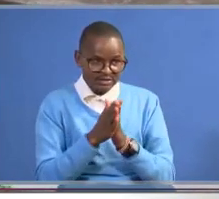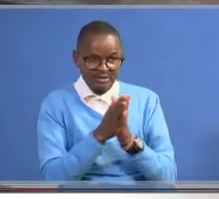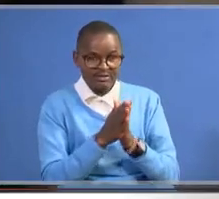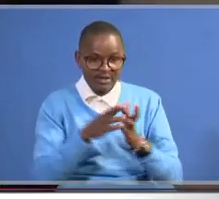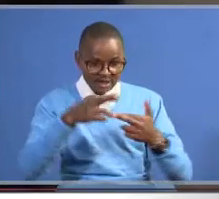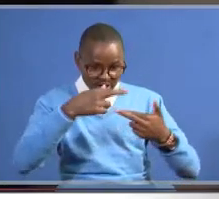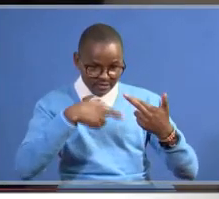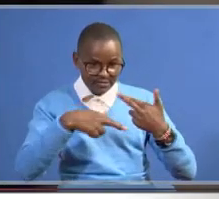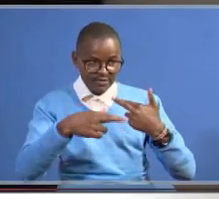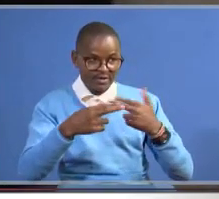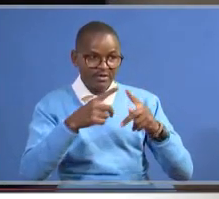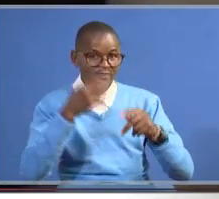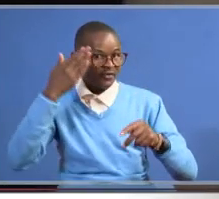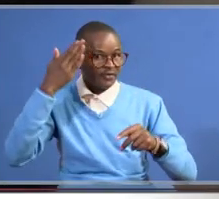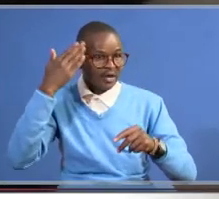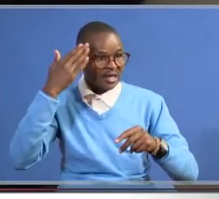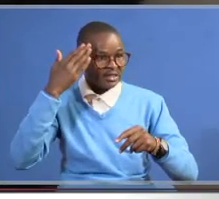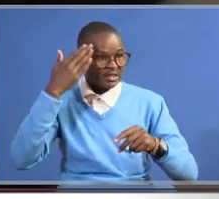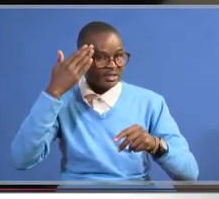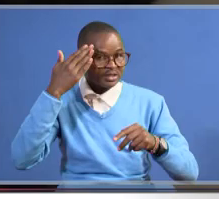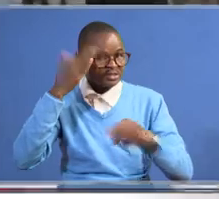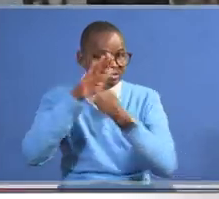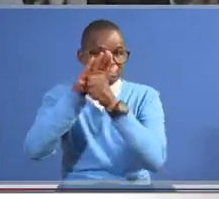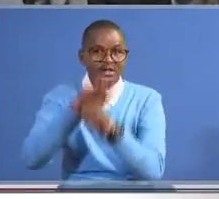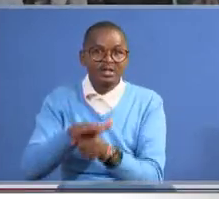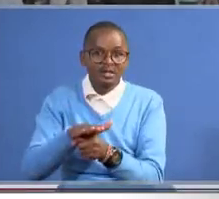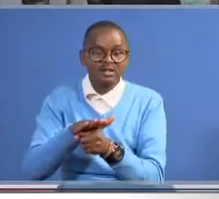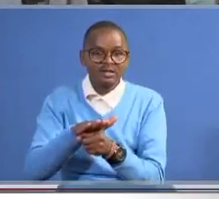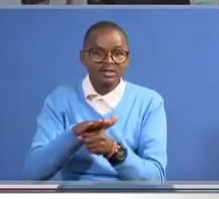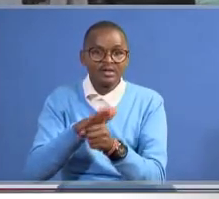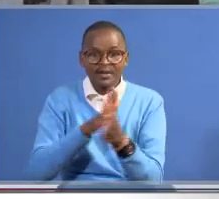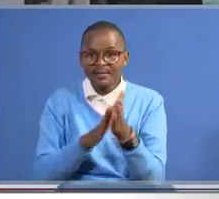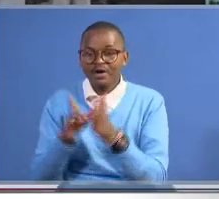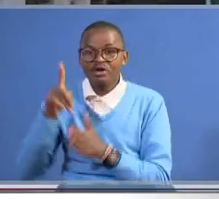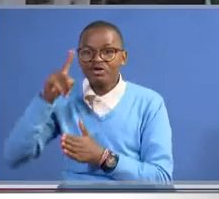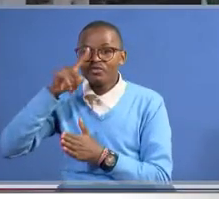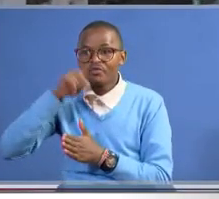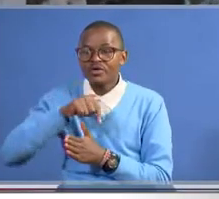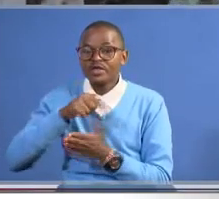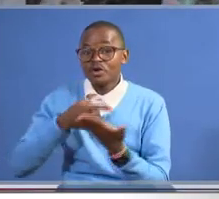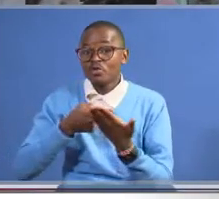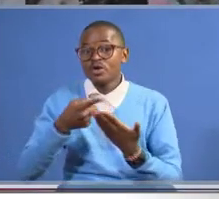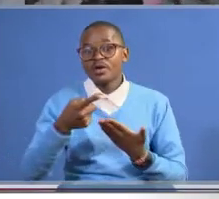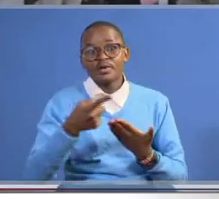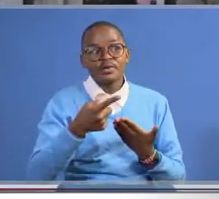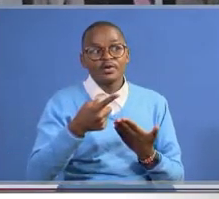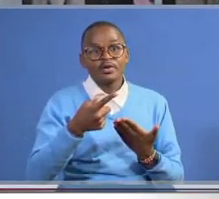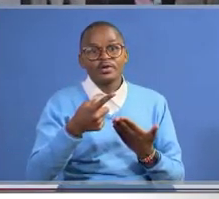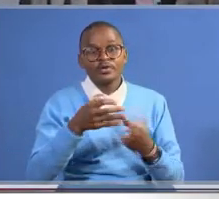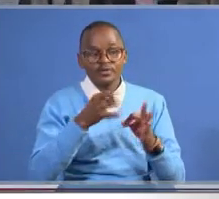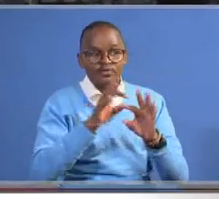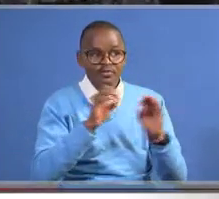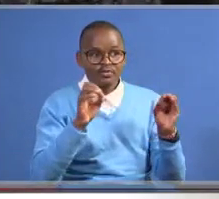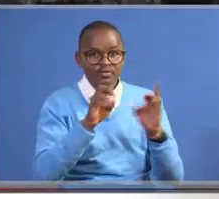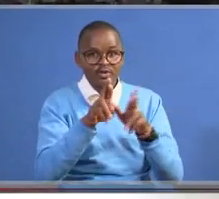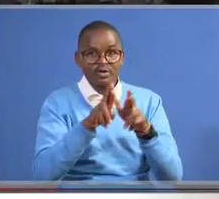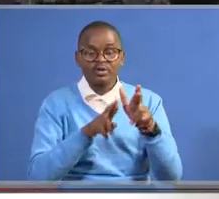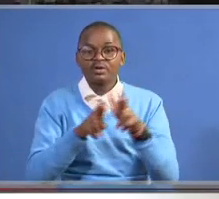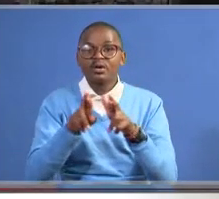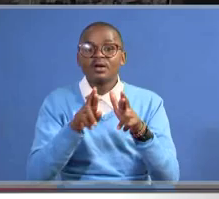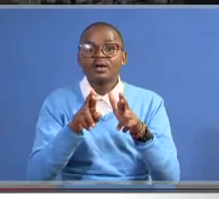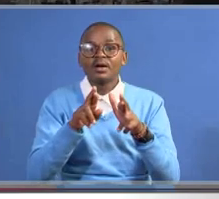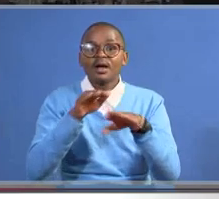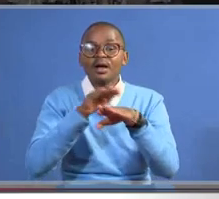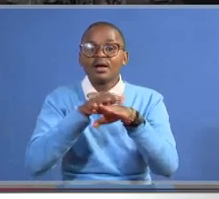Revolution and fast oppression they plan to finish within weeks and if still no civilian rule raised